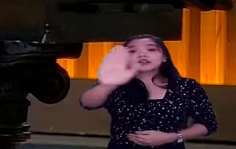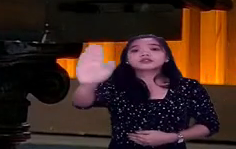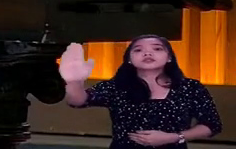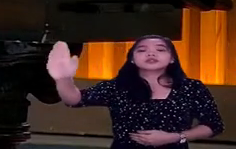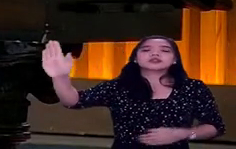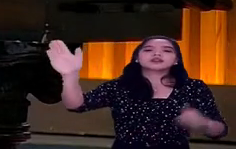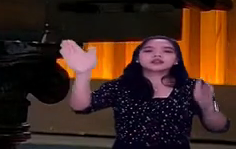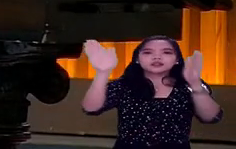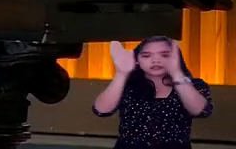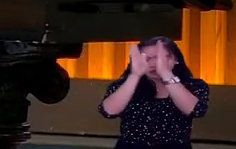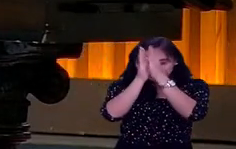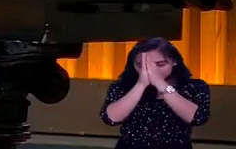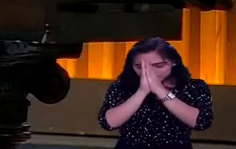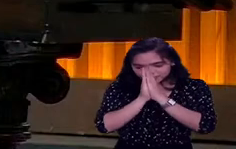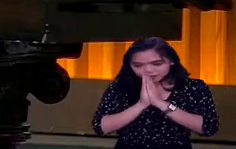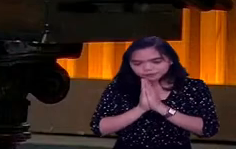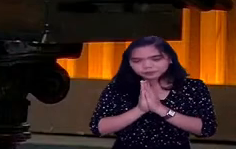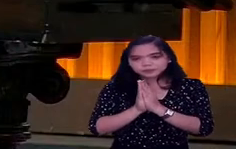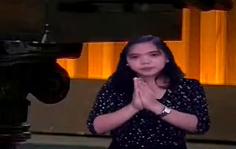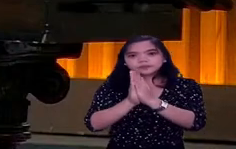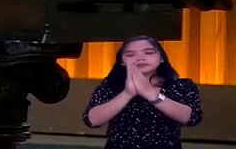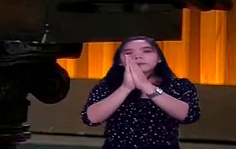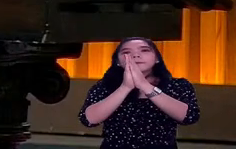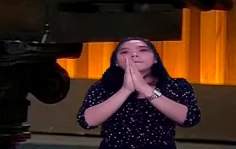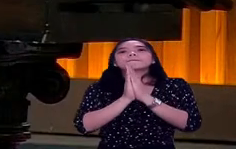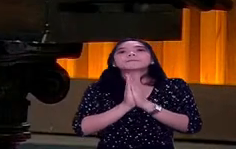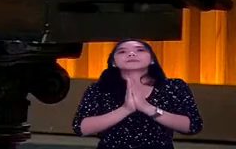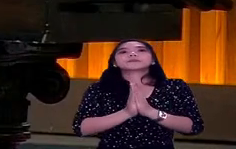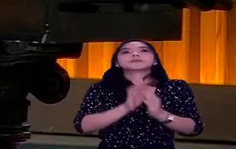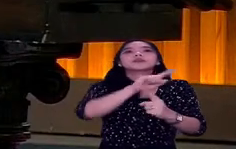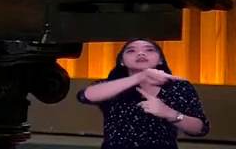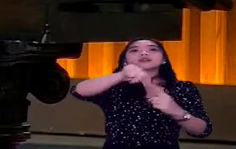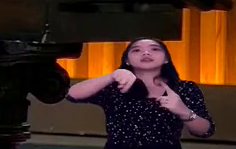Just an answer to your